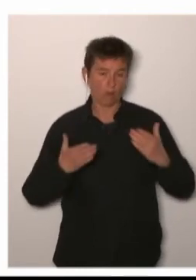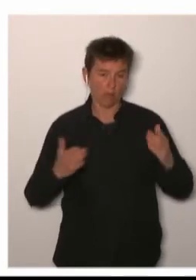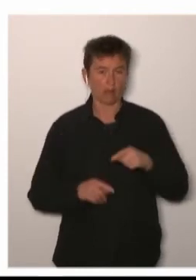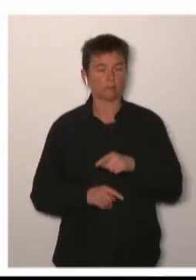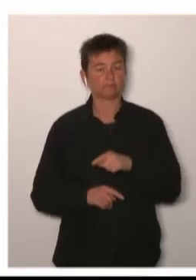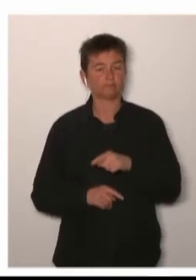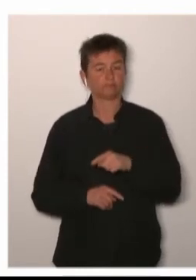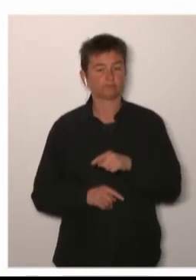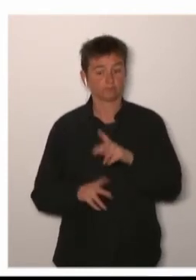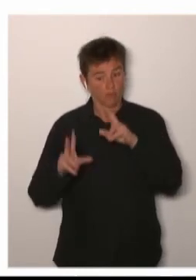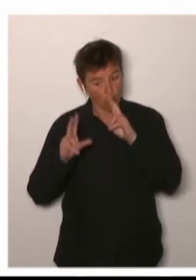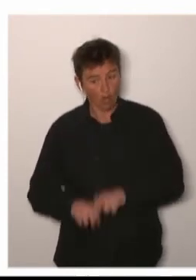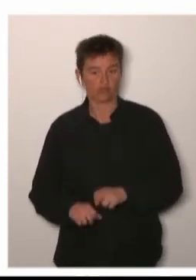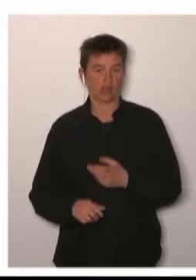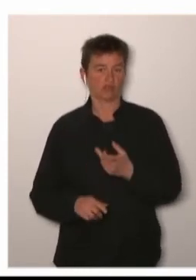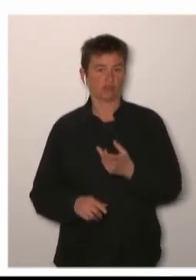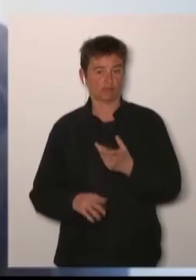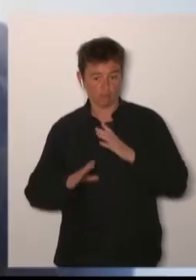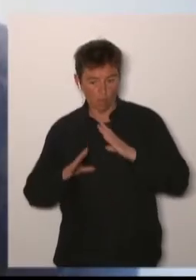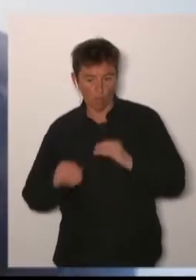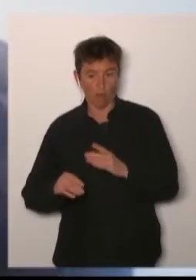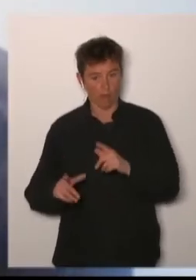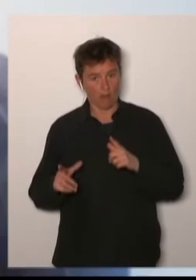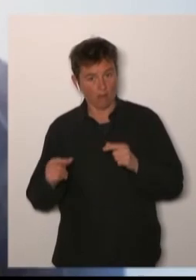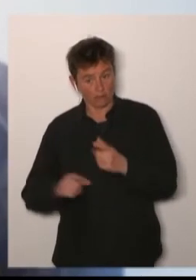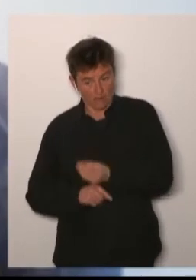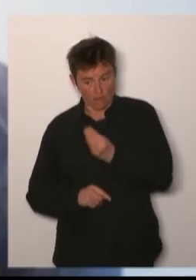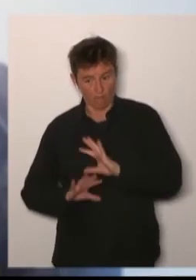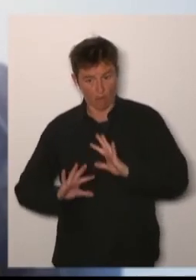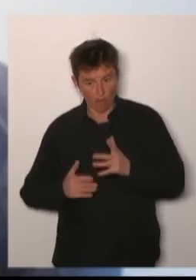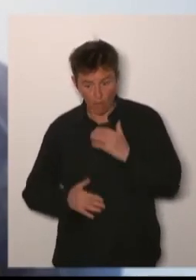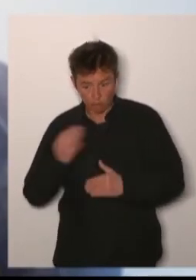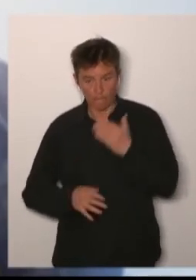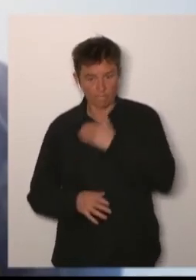research against cancer? That's a large question.